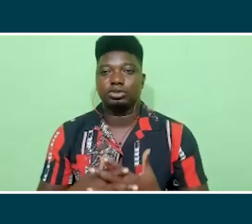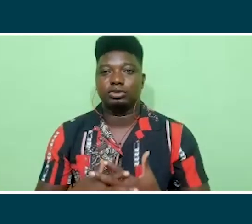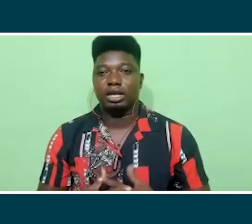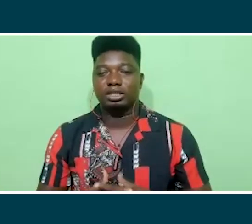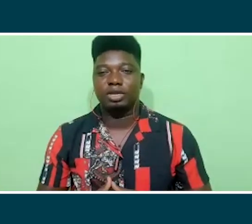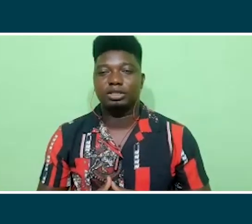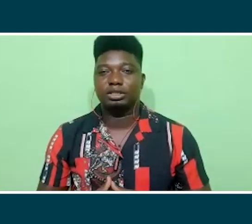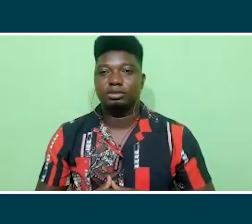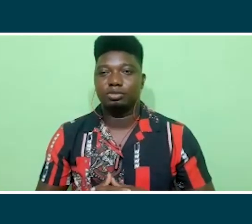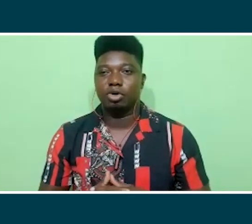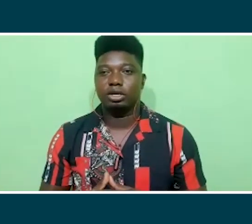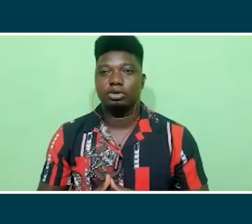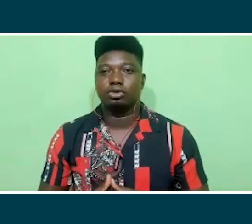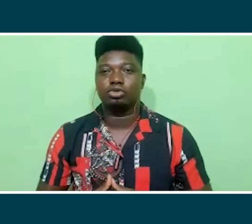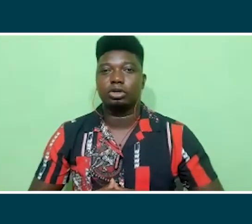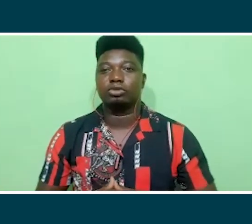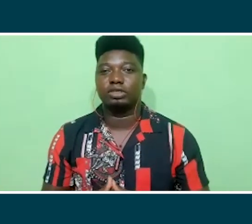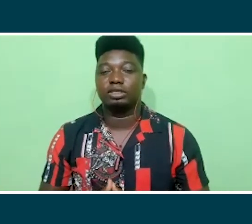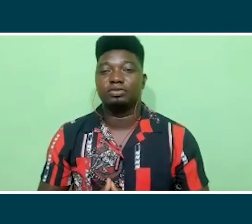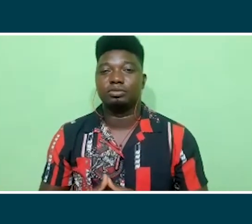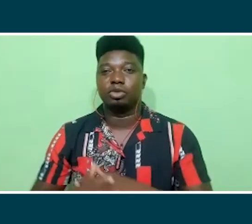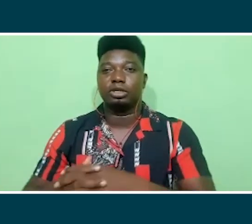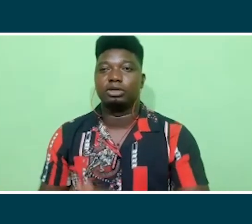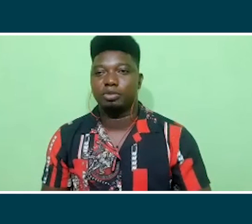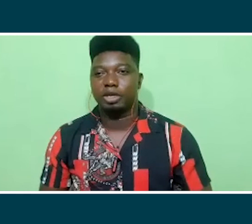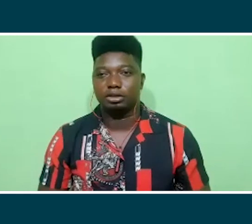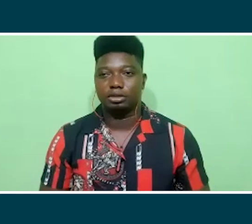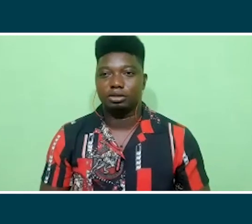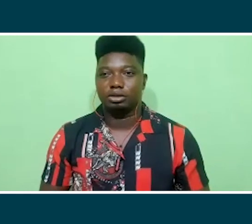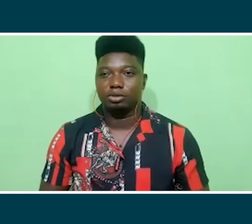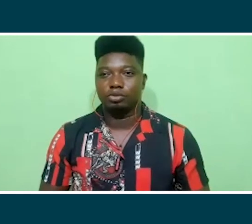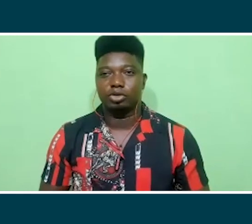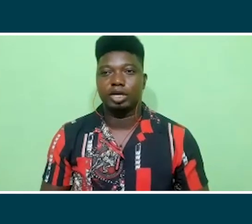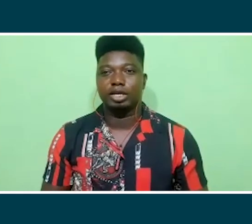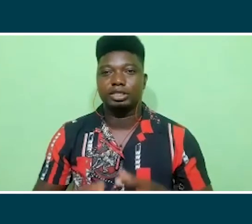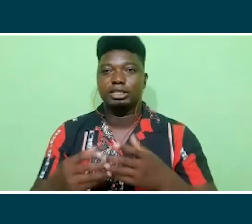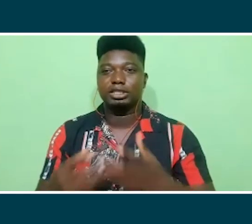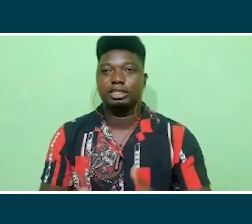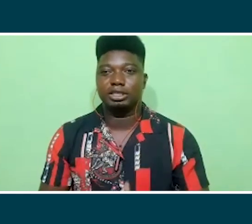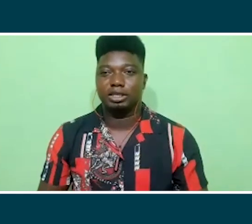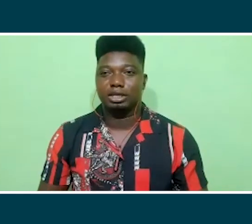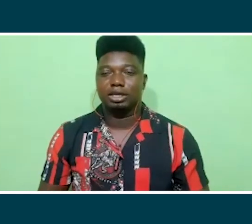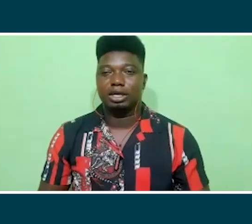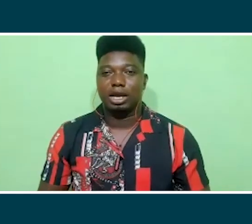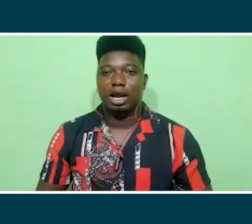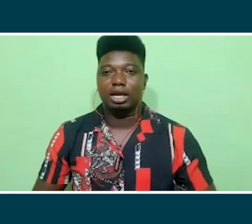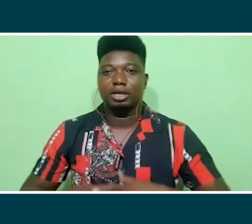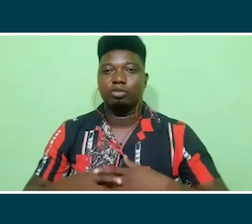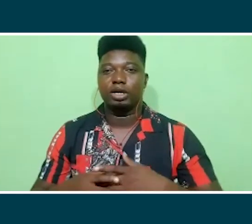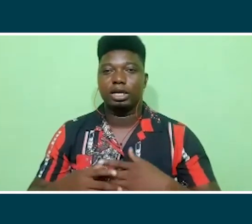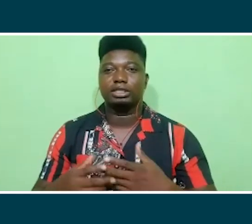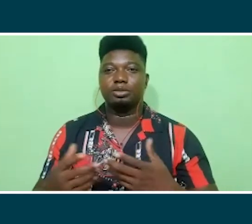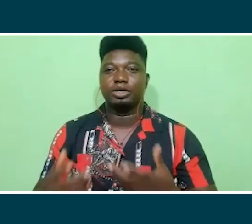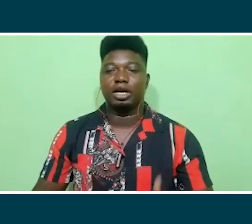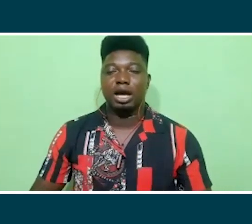recently these days, you realize men's boy, they go through a lot of things, even more than the women. Mm. Where you can easily see,